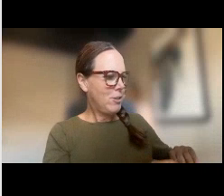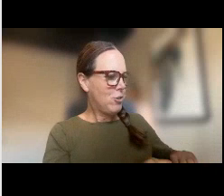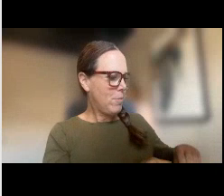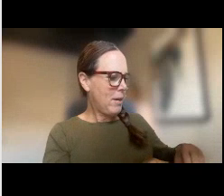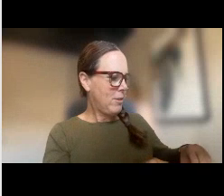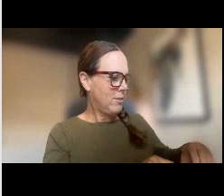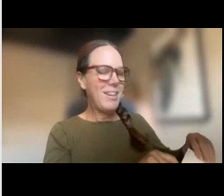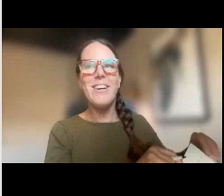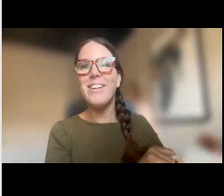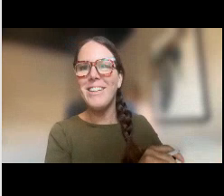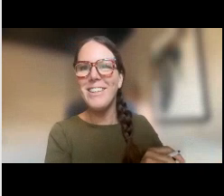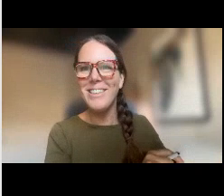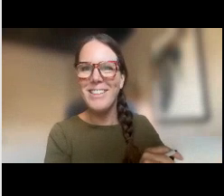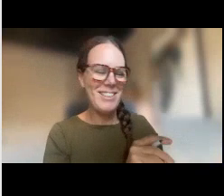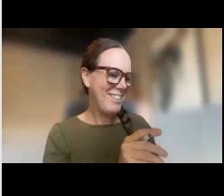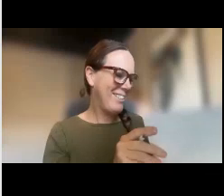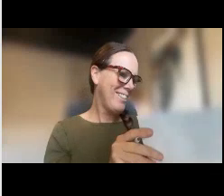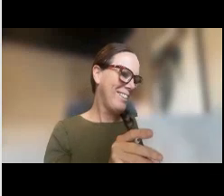Okay, You so guys sure about this?